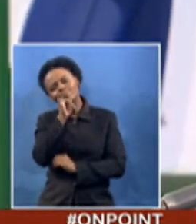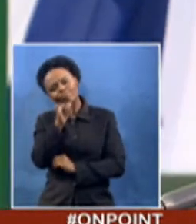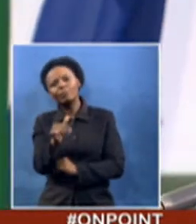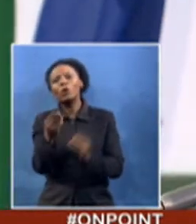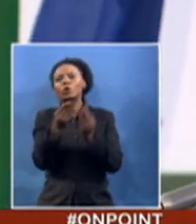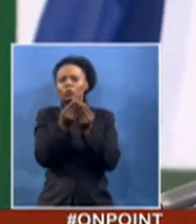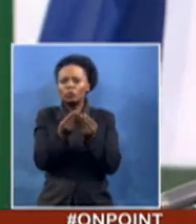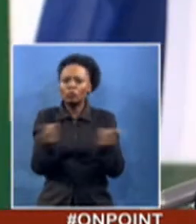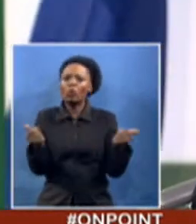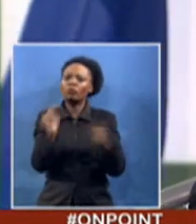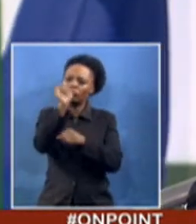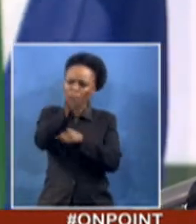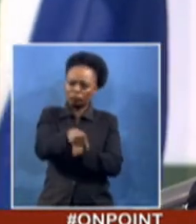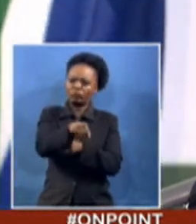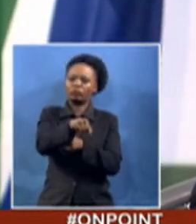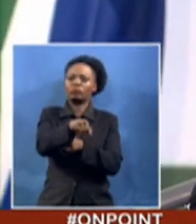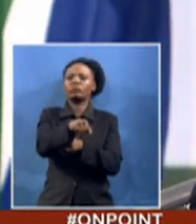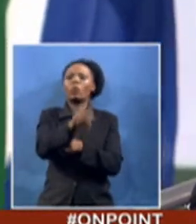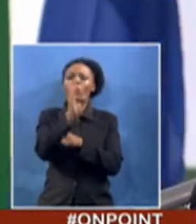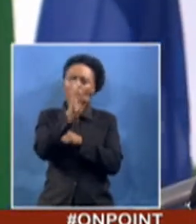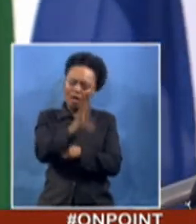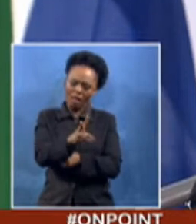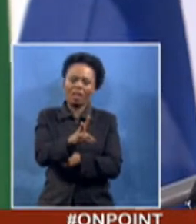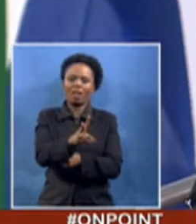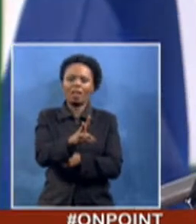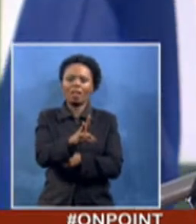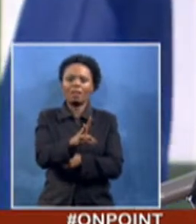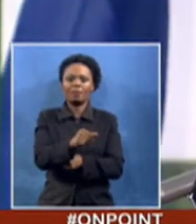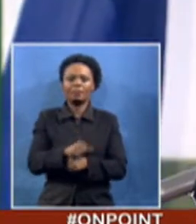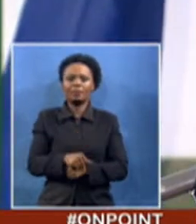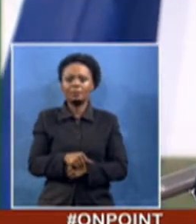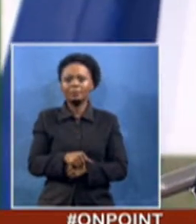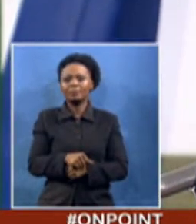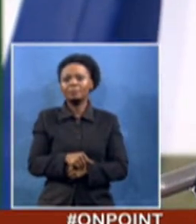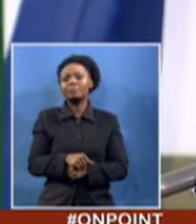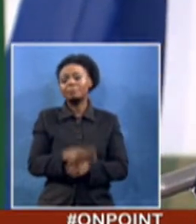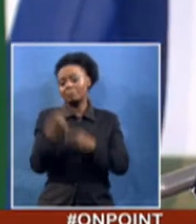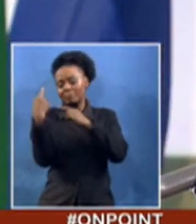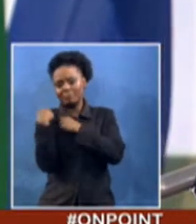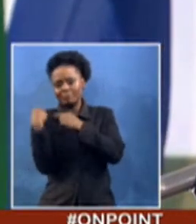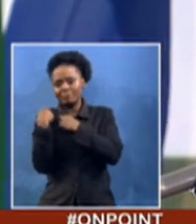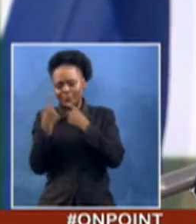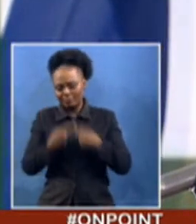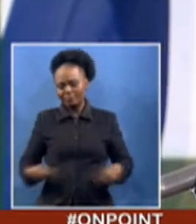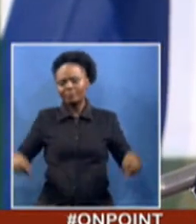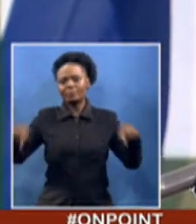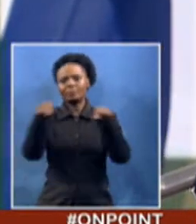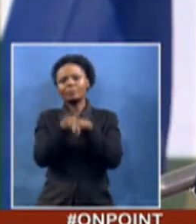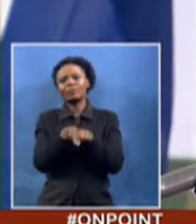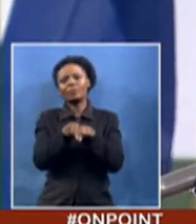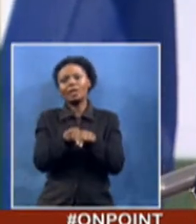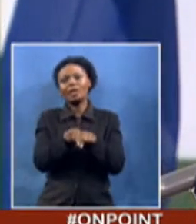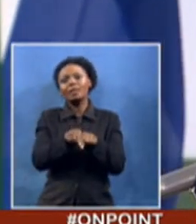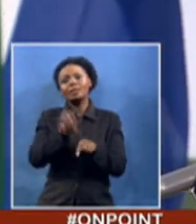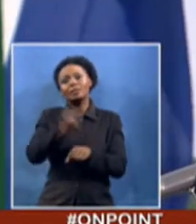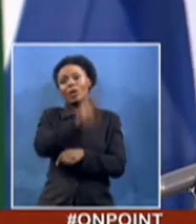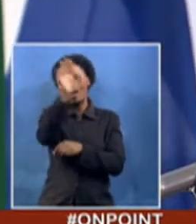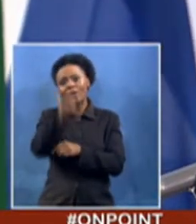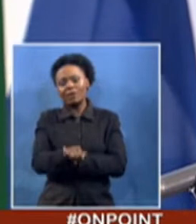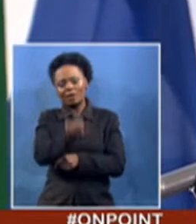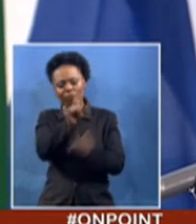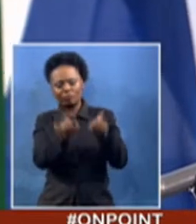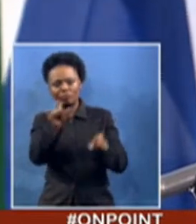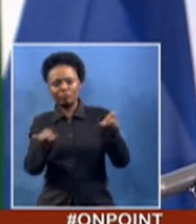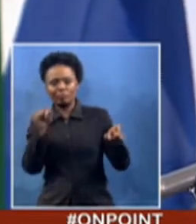challenges. It is the responsibility and duty of every South African who believes in